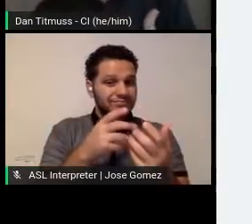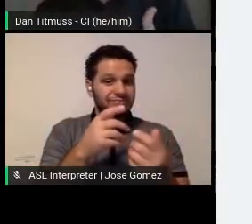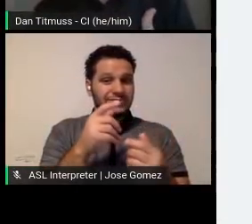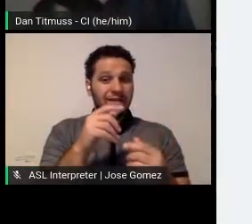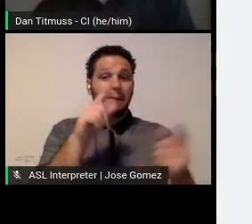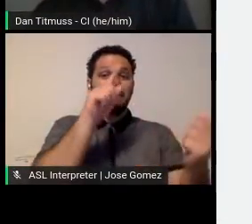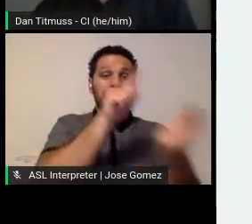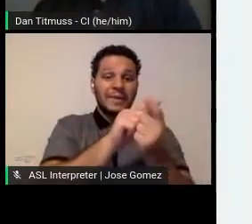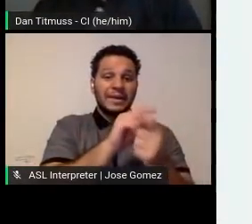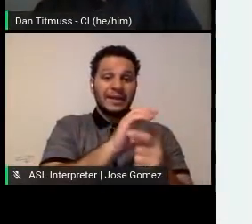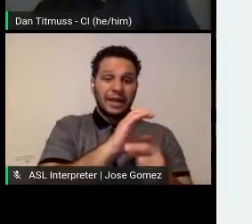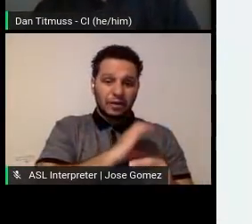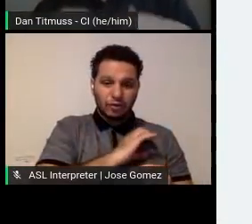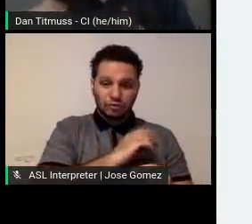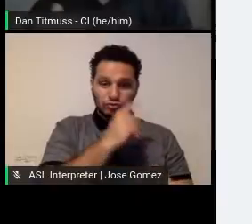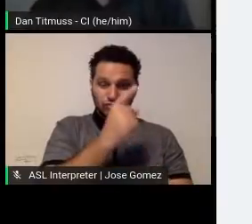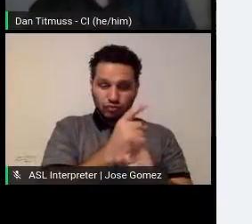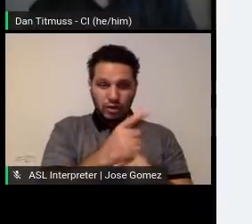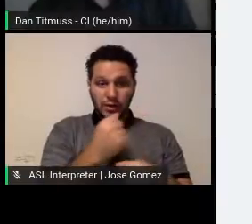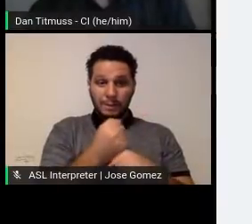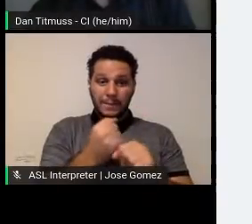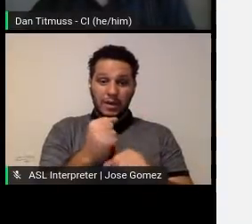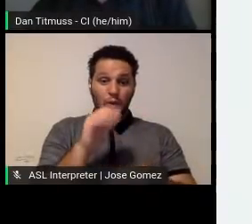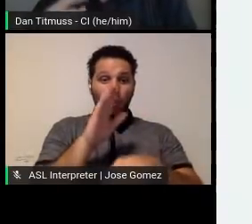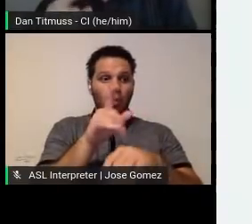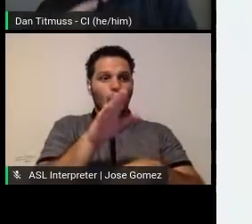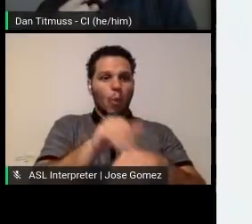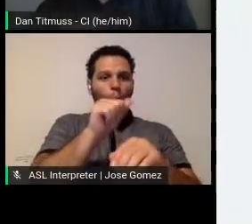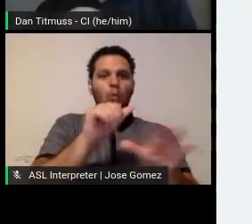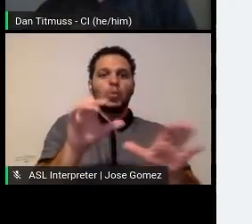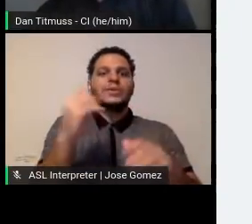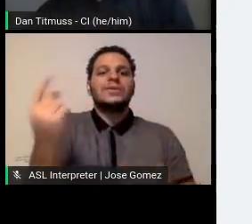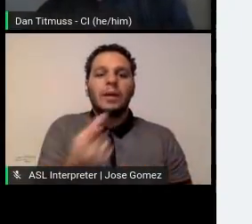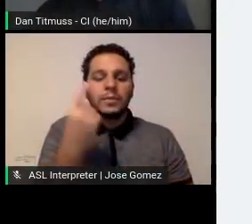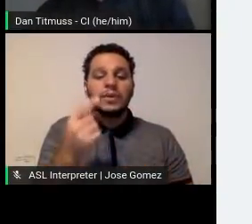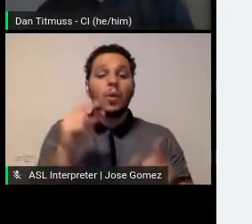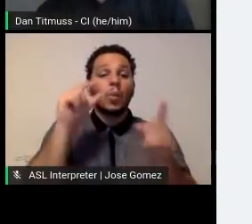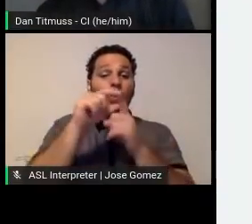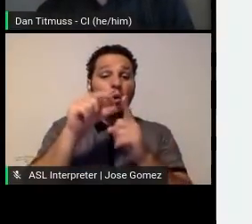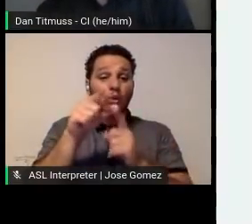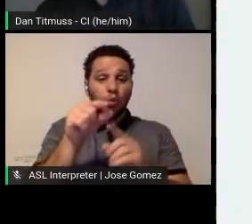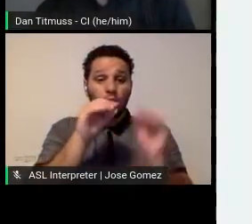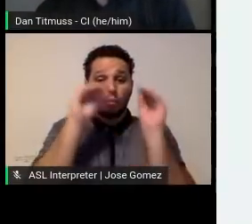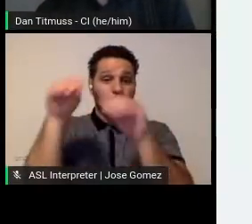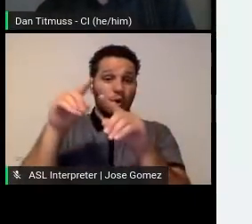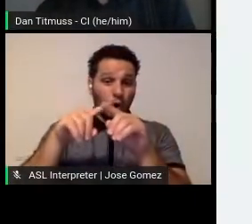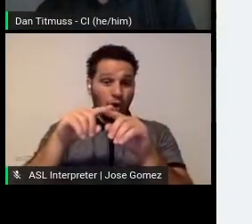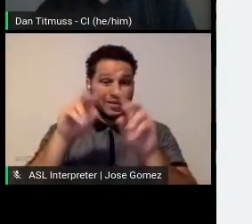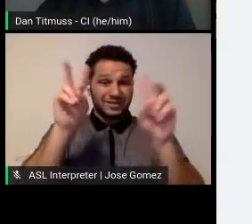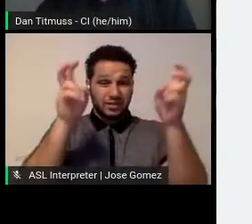Quixote Ballet Met, right? You're being called to do something. The words you put into a title tag